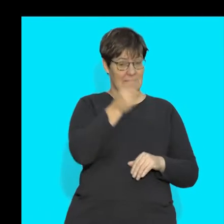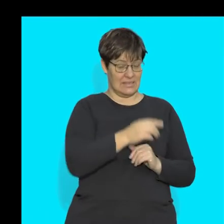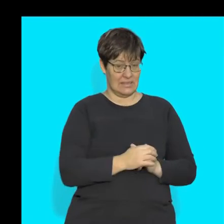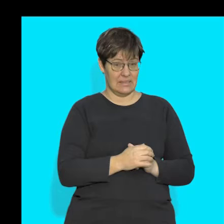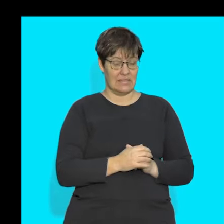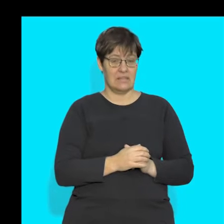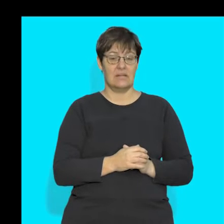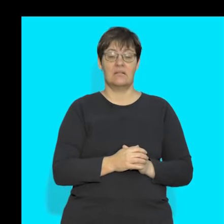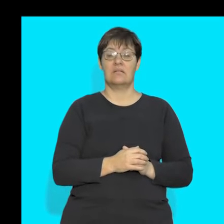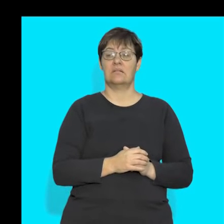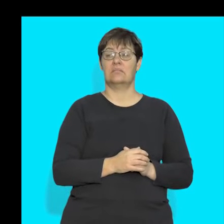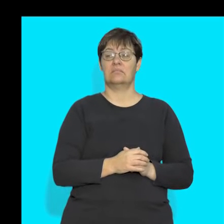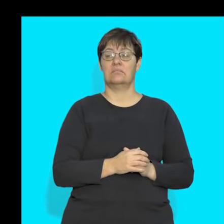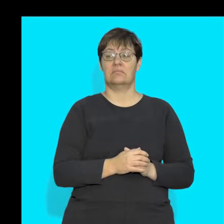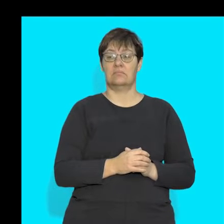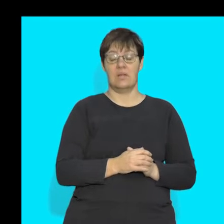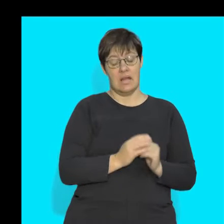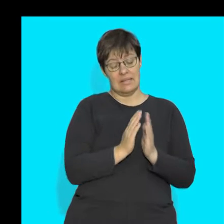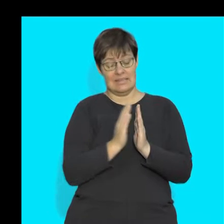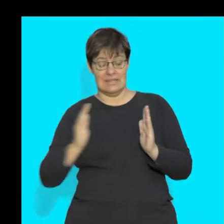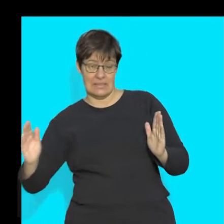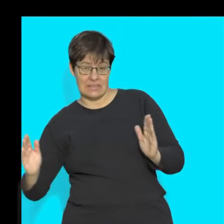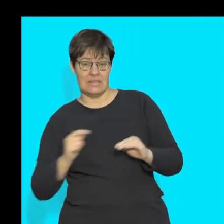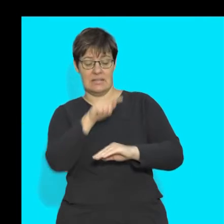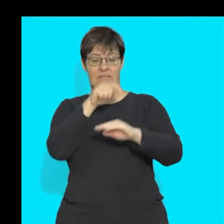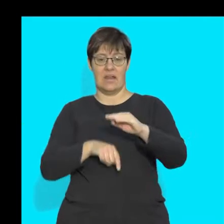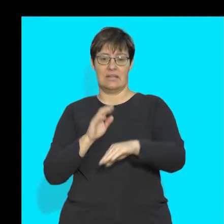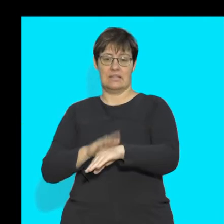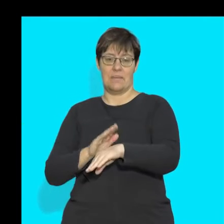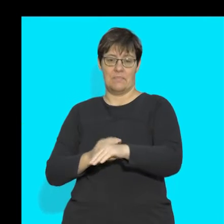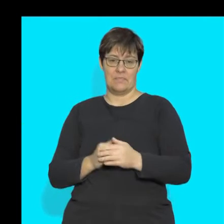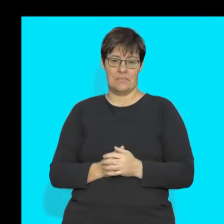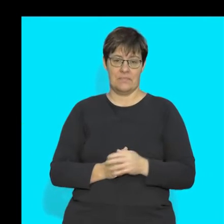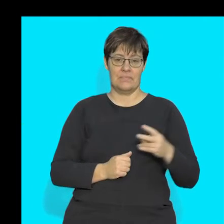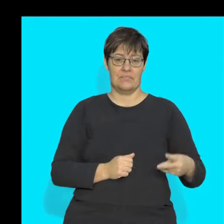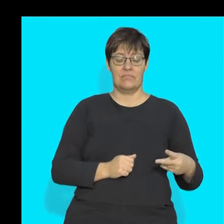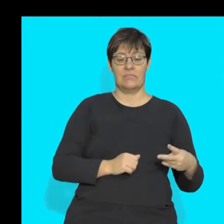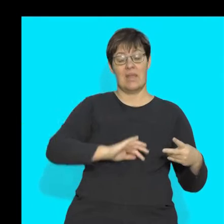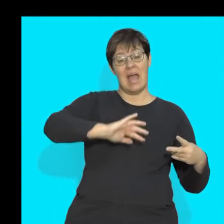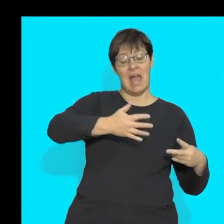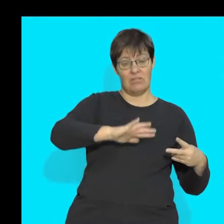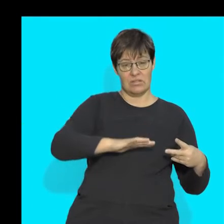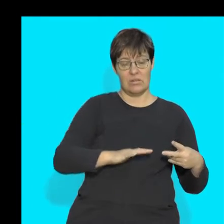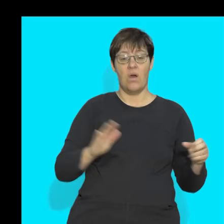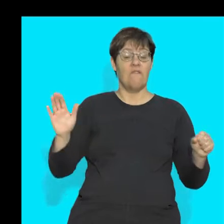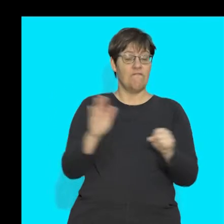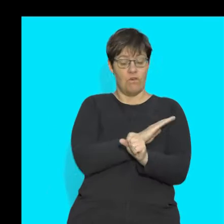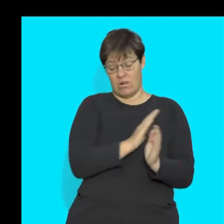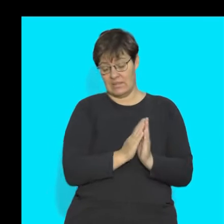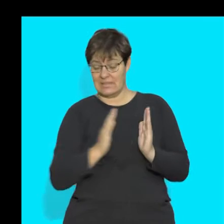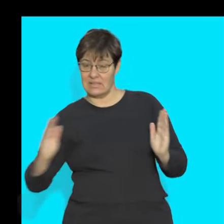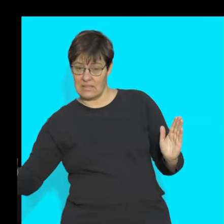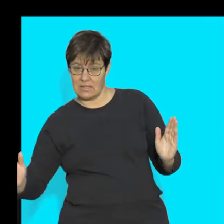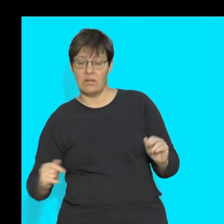when we calculate it, is distance divided by time. Average speed is total